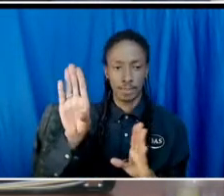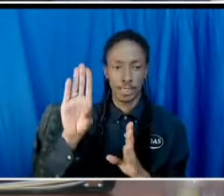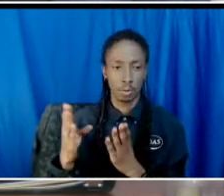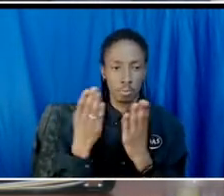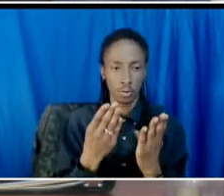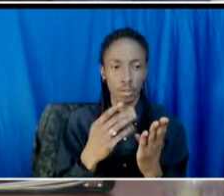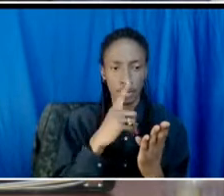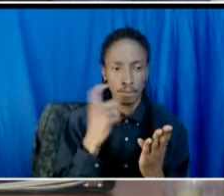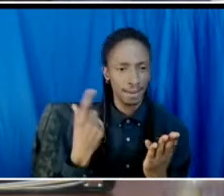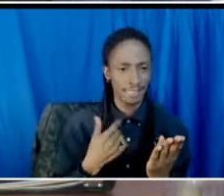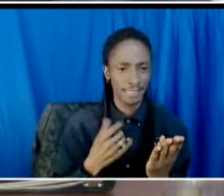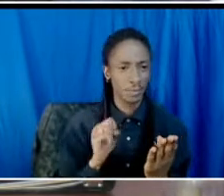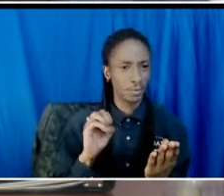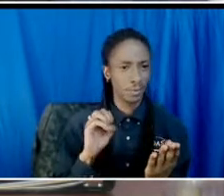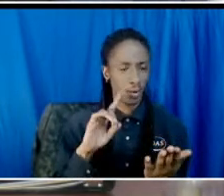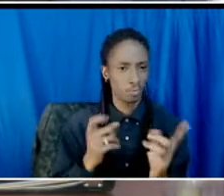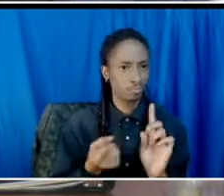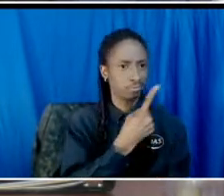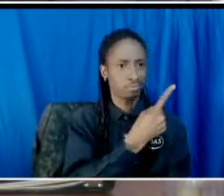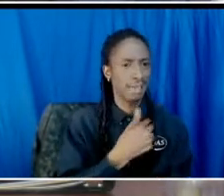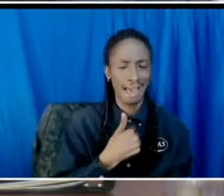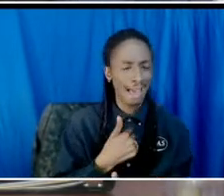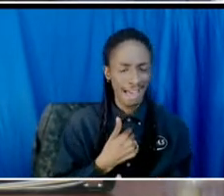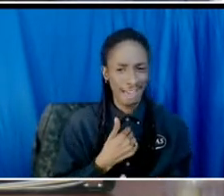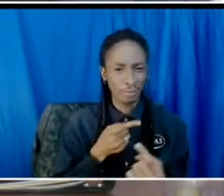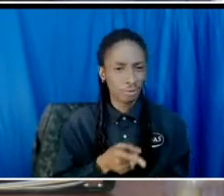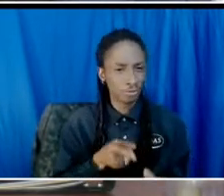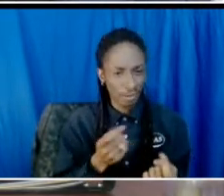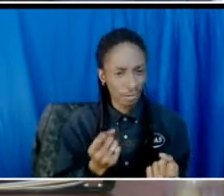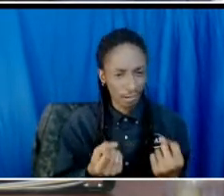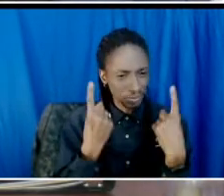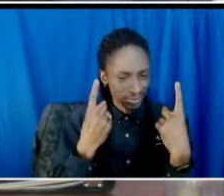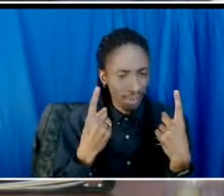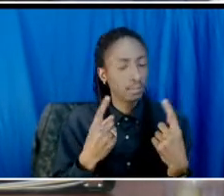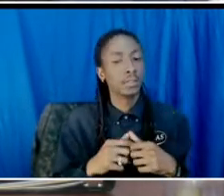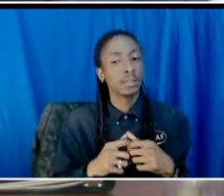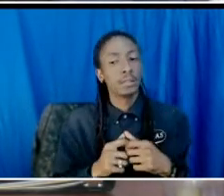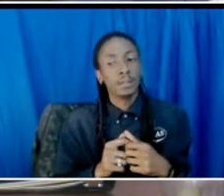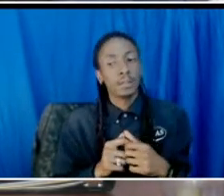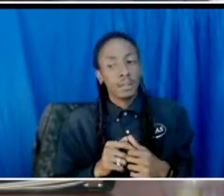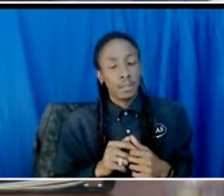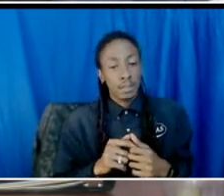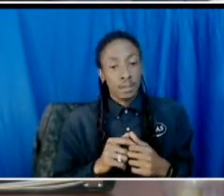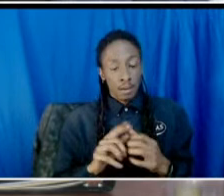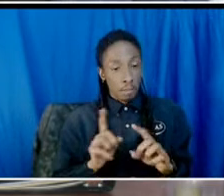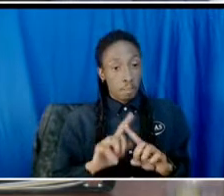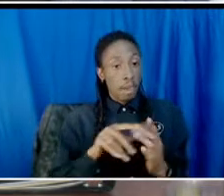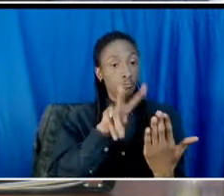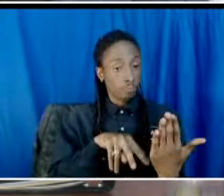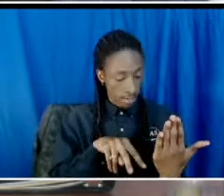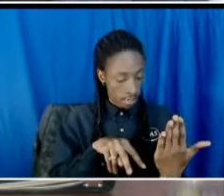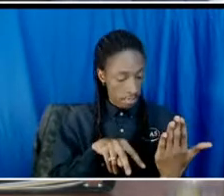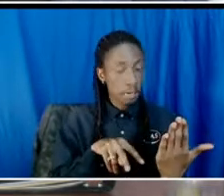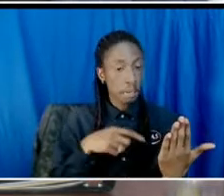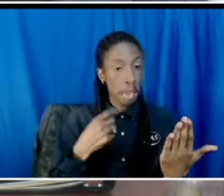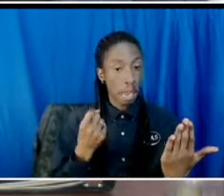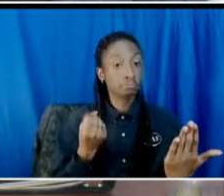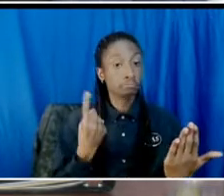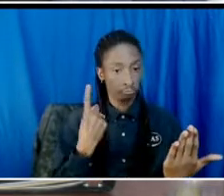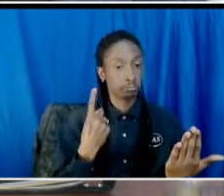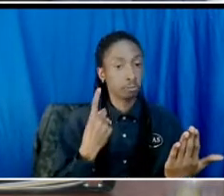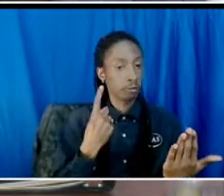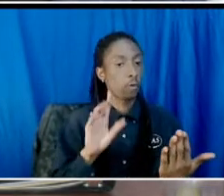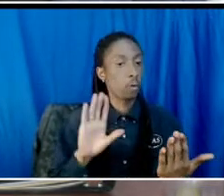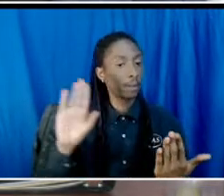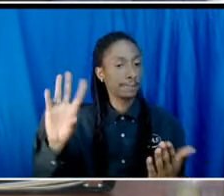was so extreme to me. I had a hard time getting my head around it initially. But I read it and I did understand it for what he